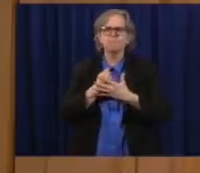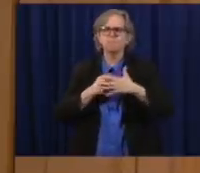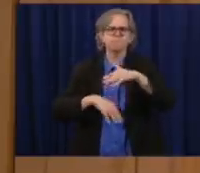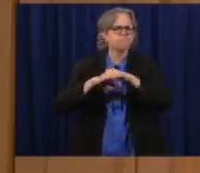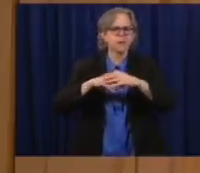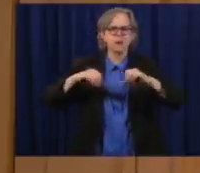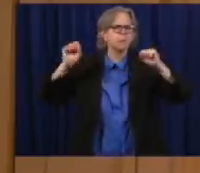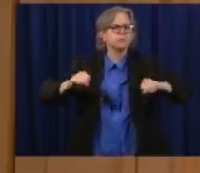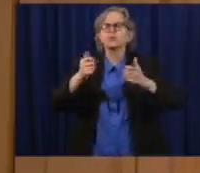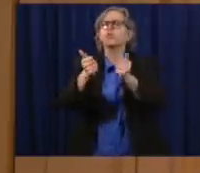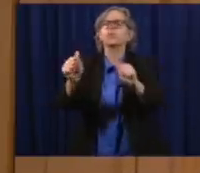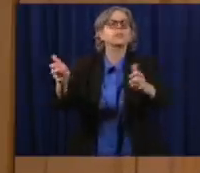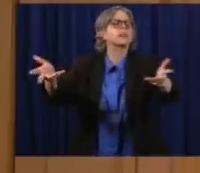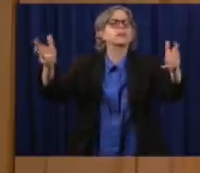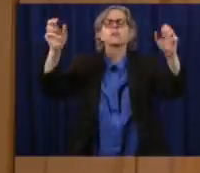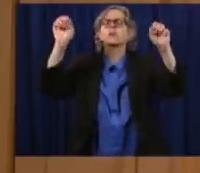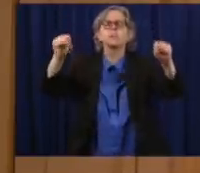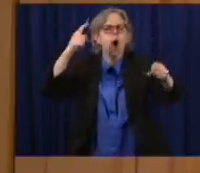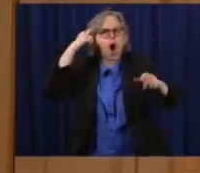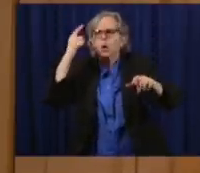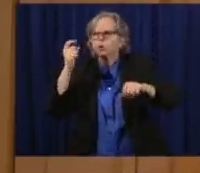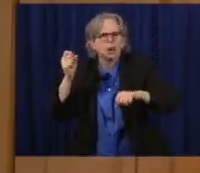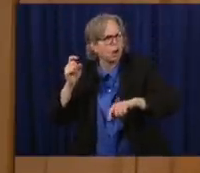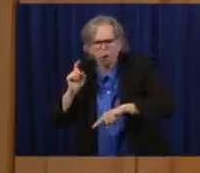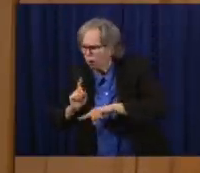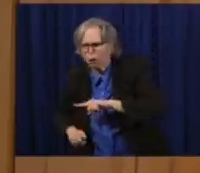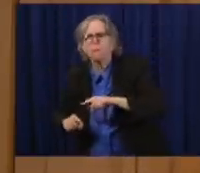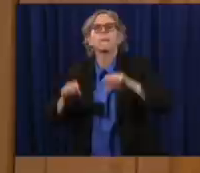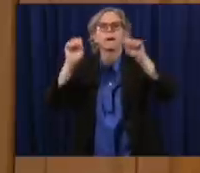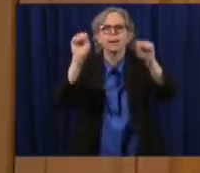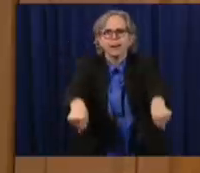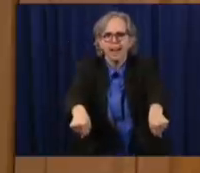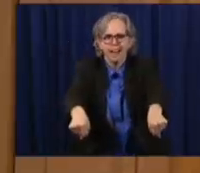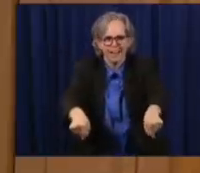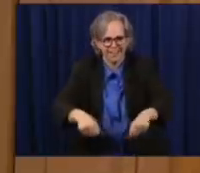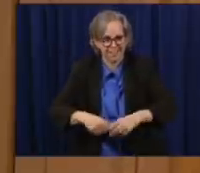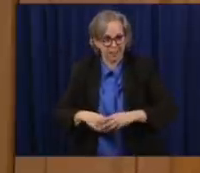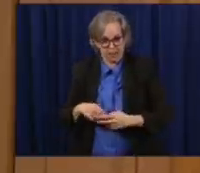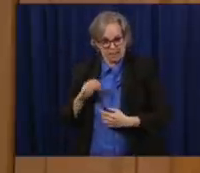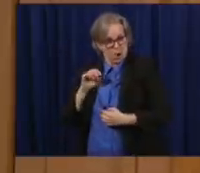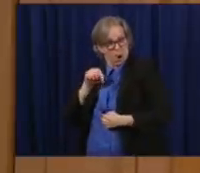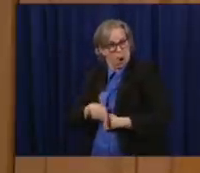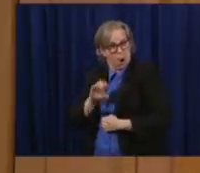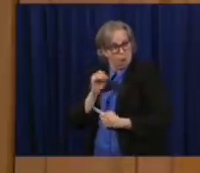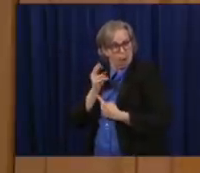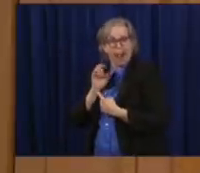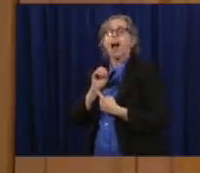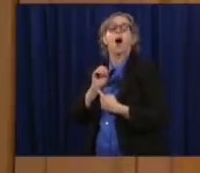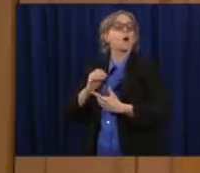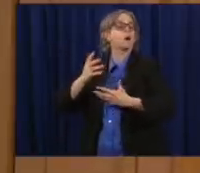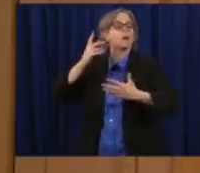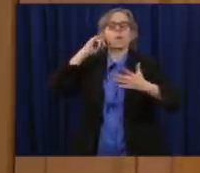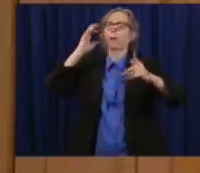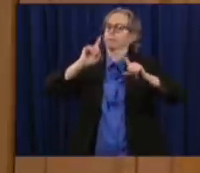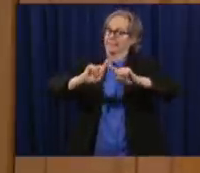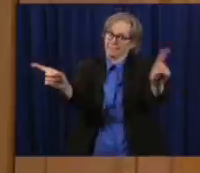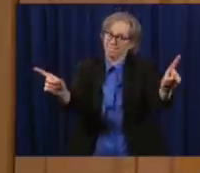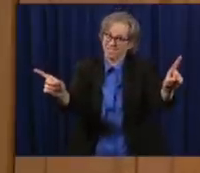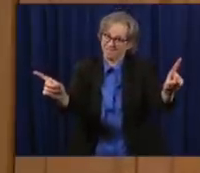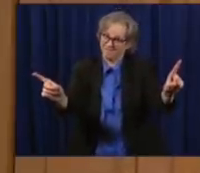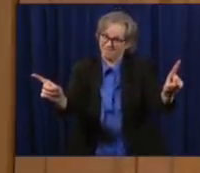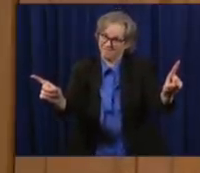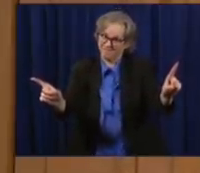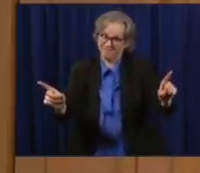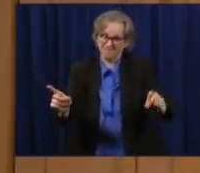not be the same Ohio when this is over. There will be so many more things through the hardships that we're going through together that will be